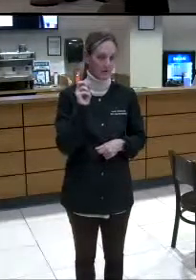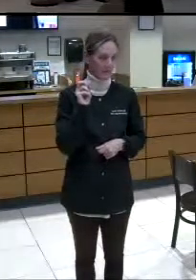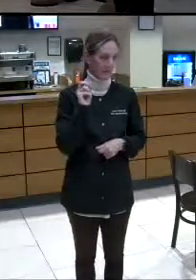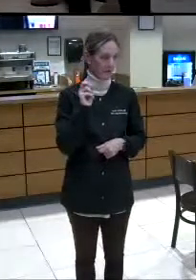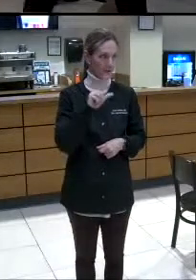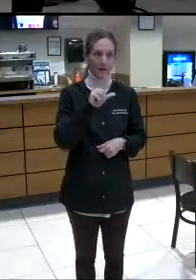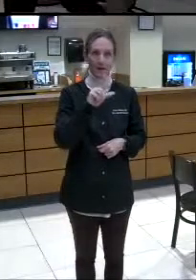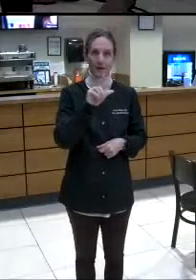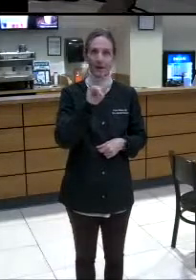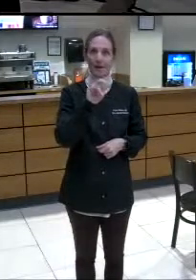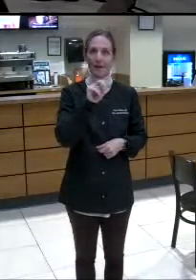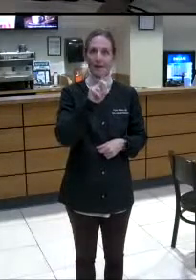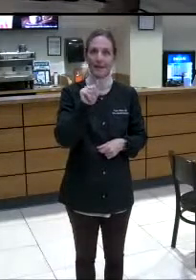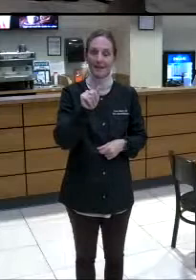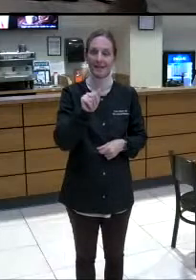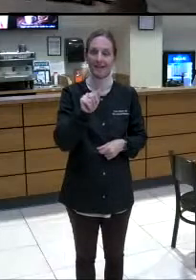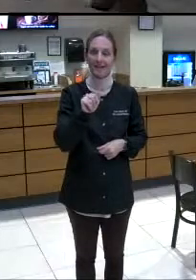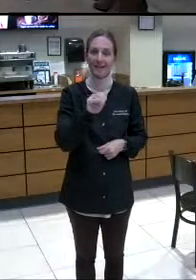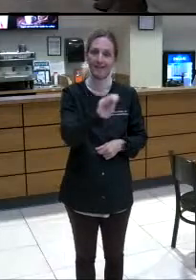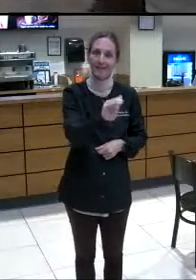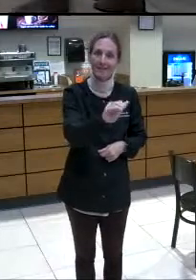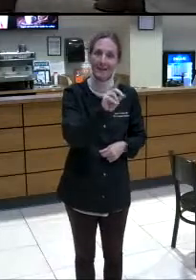Linda, Miss Davis.